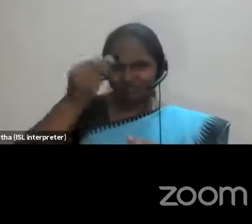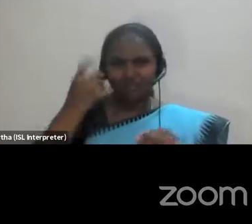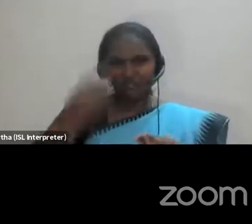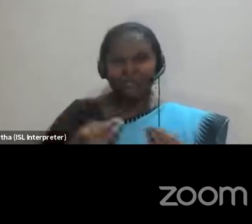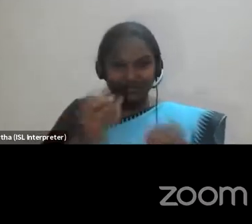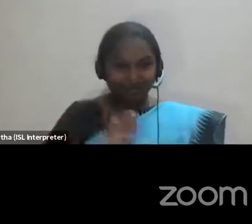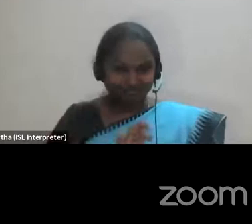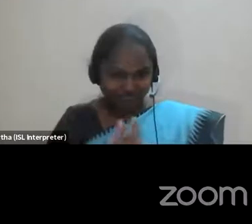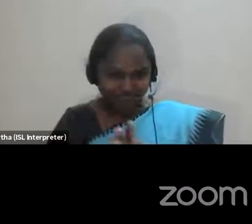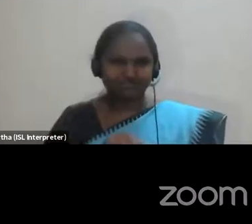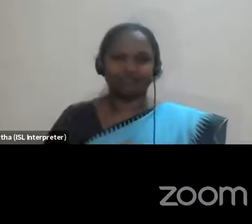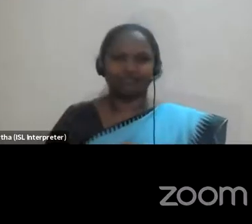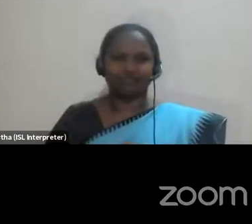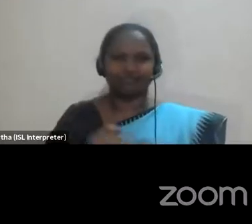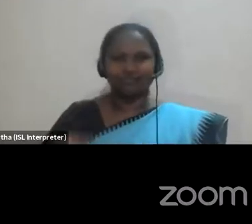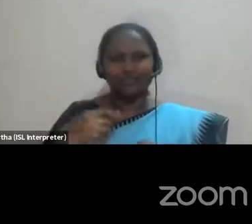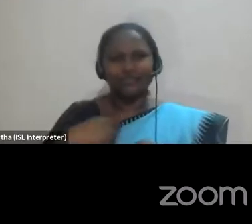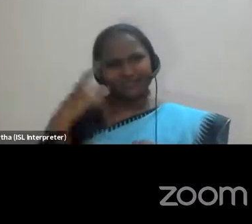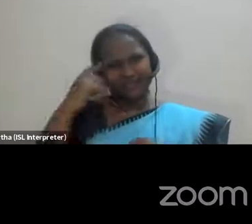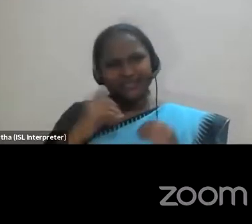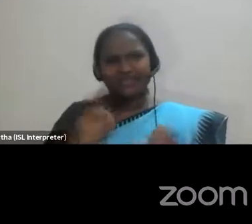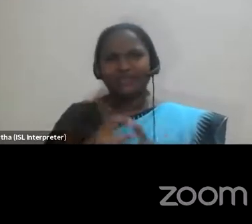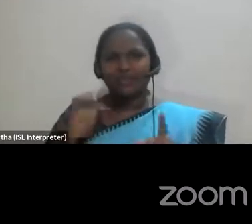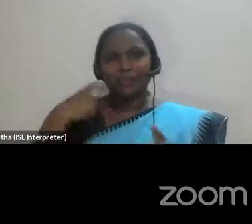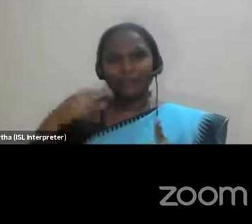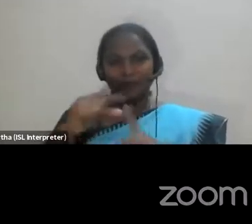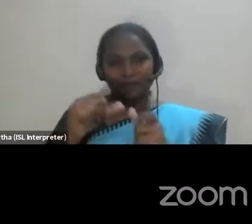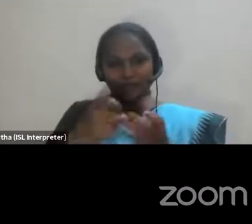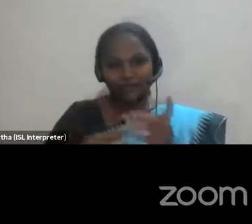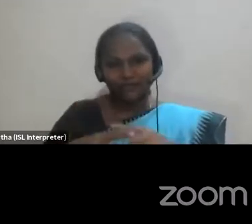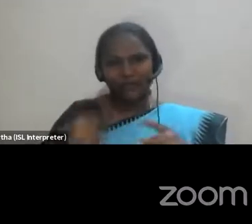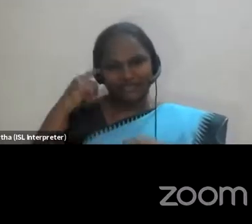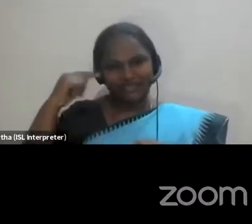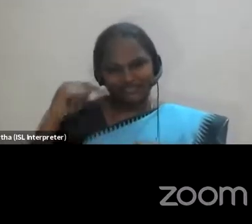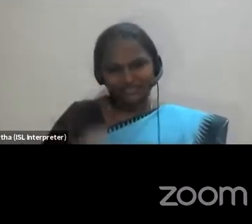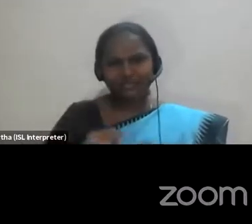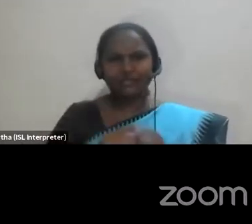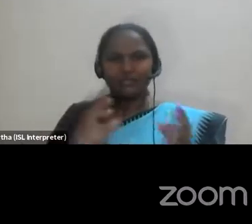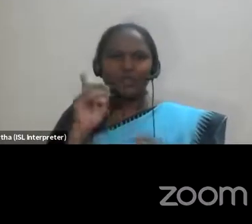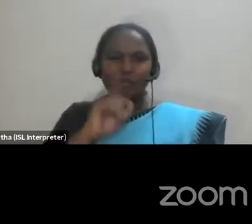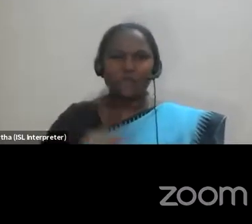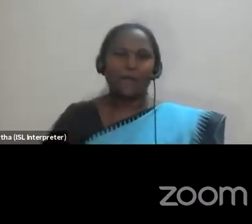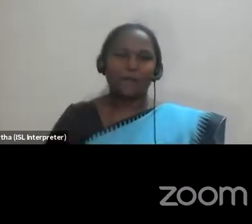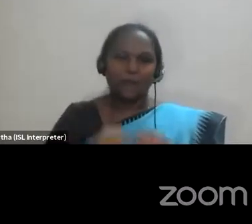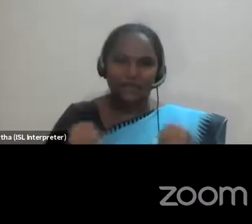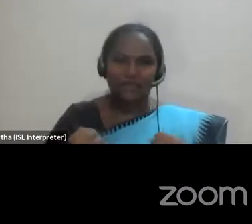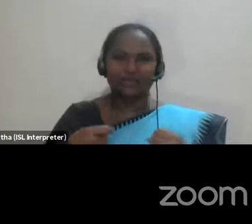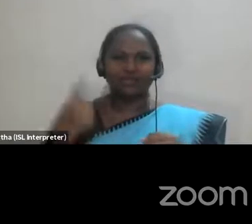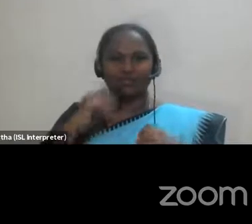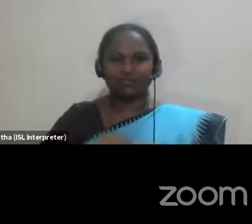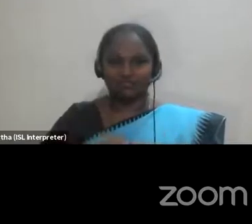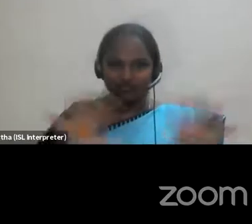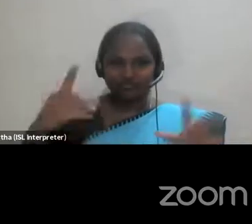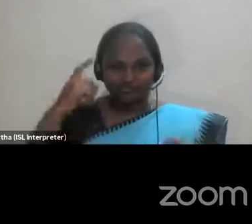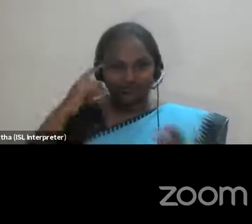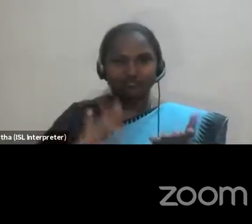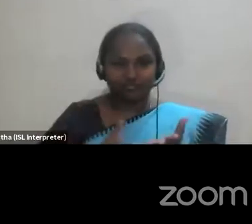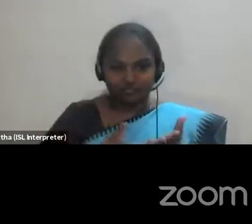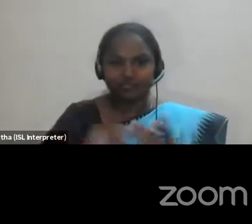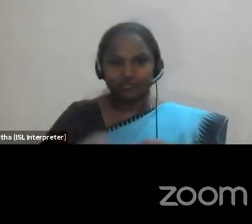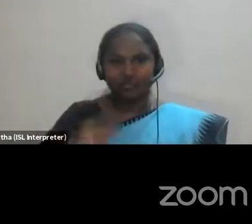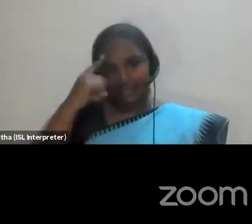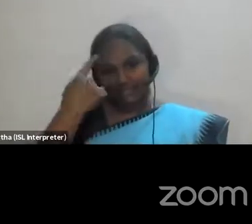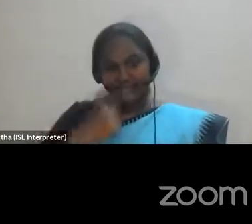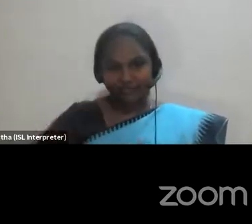the pandemic. And so I'm delighted to be part of this really groundbreaking launch of an extraordinary technology,